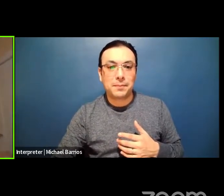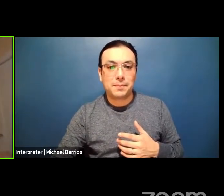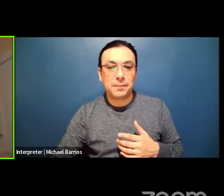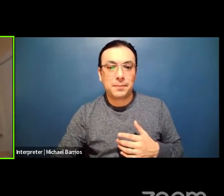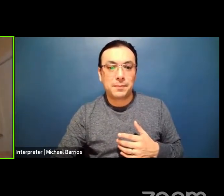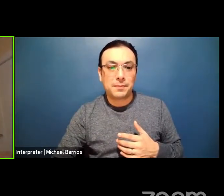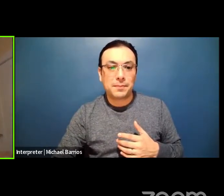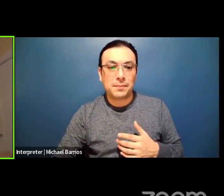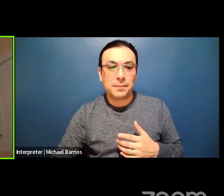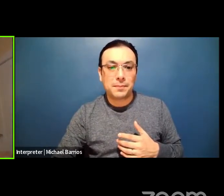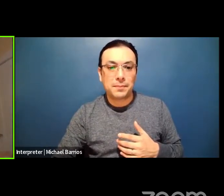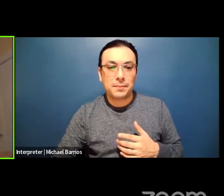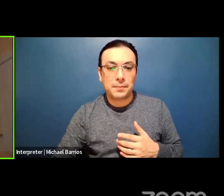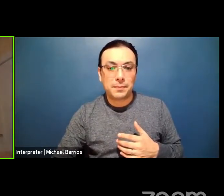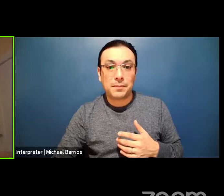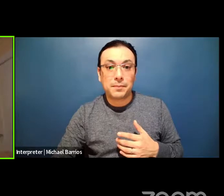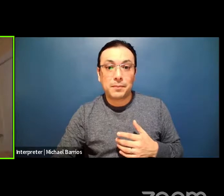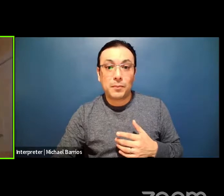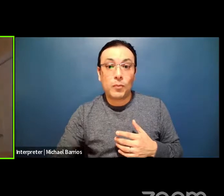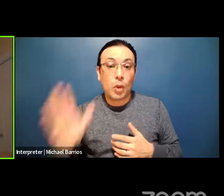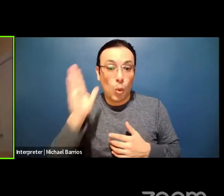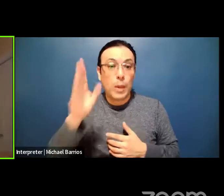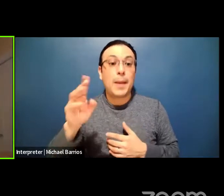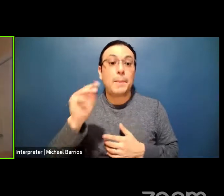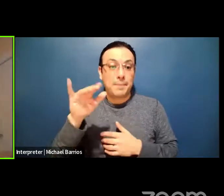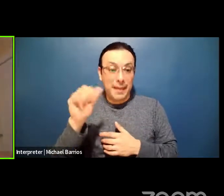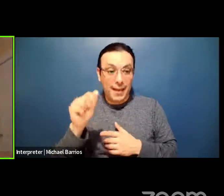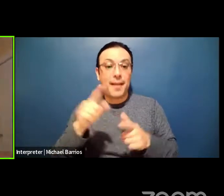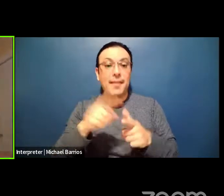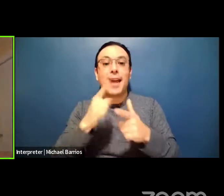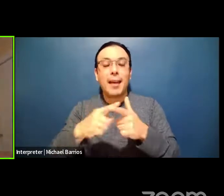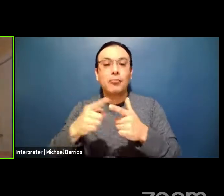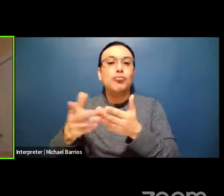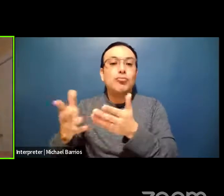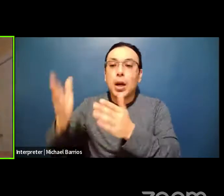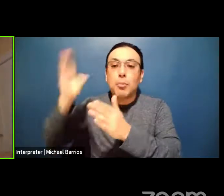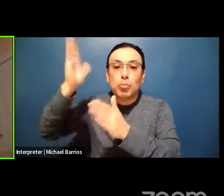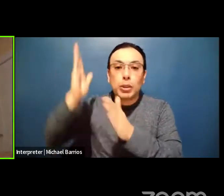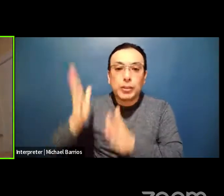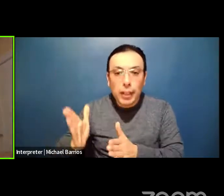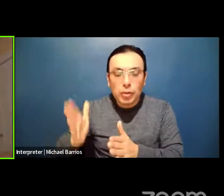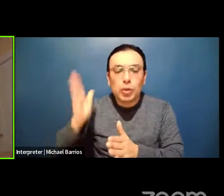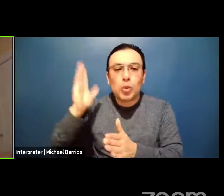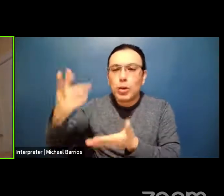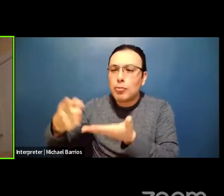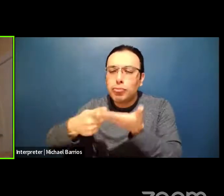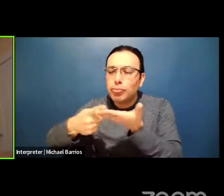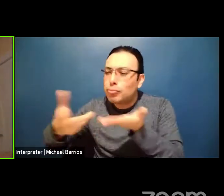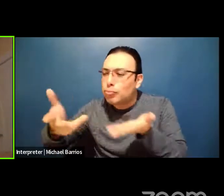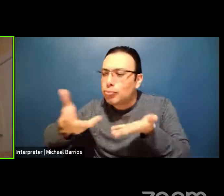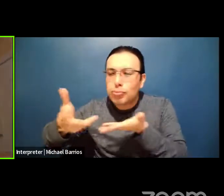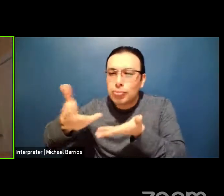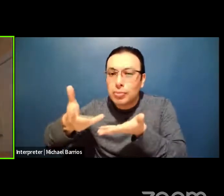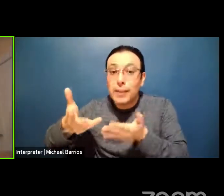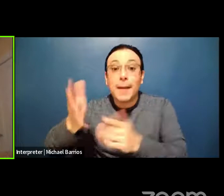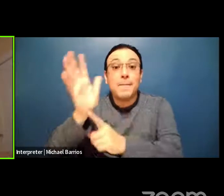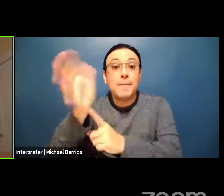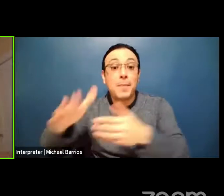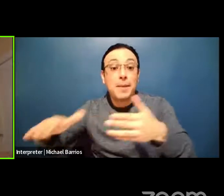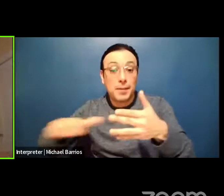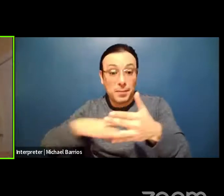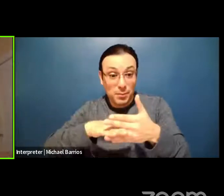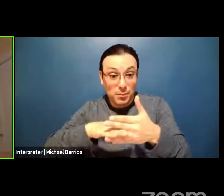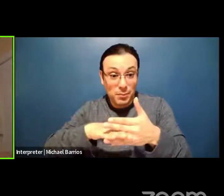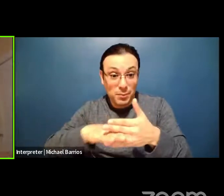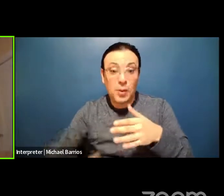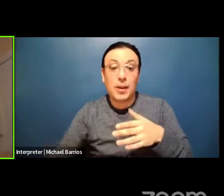brief conversation among our presenters. We will then take a 5-minute break, and after that, we will open it up for